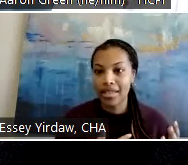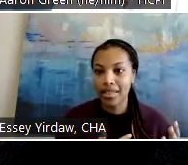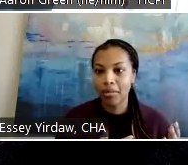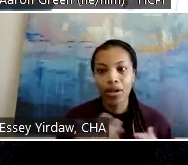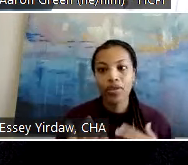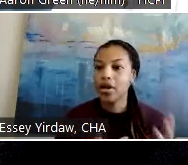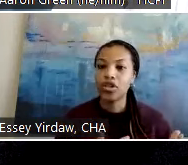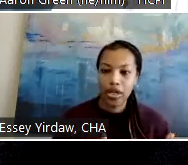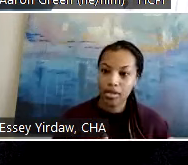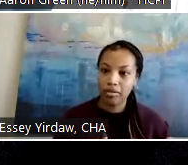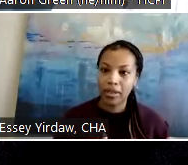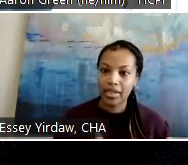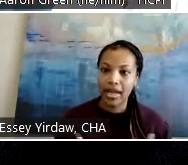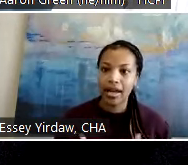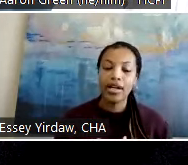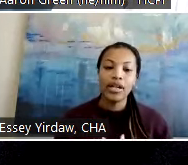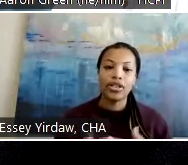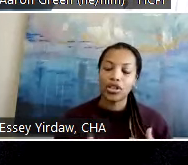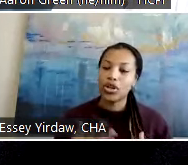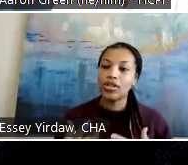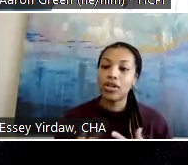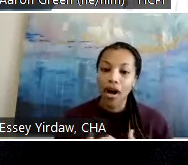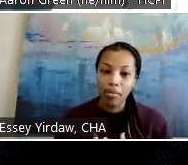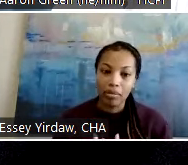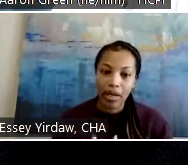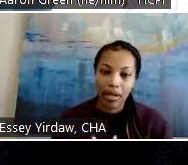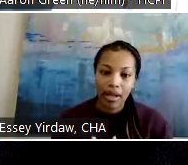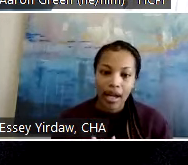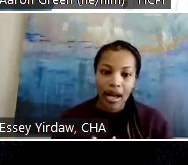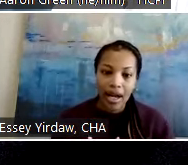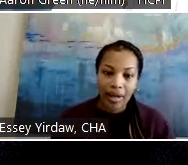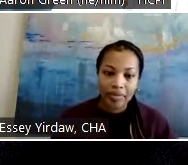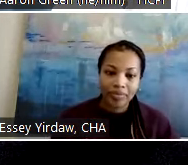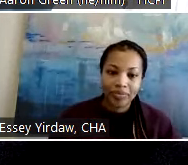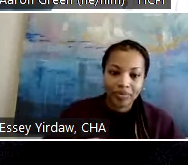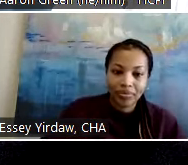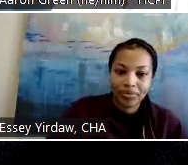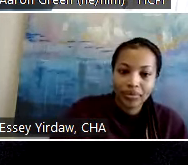integrated system. They're not trying to replace that. They're just trying to complement